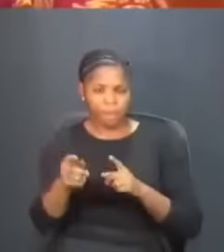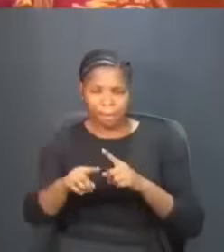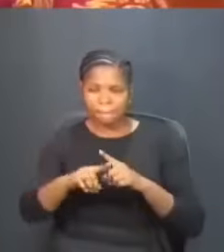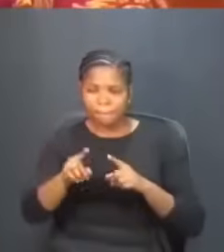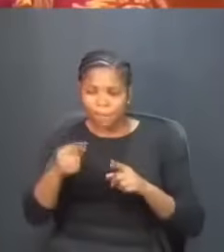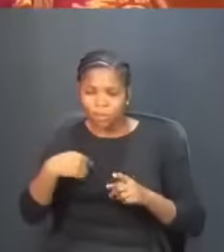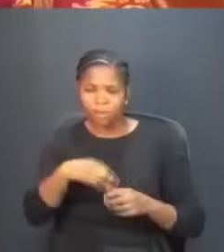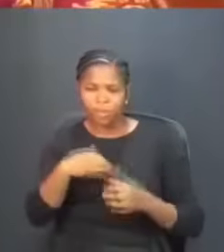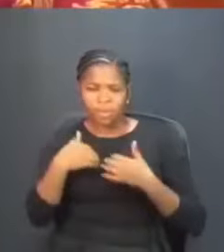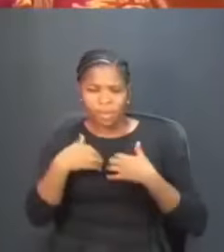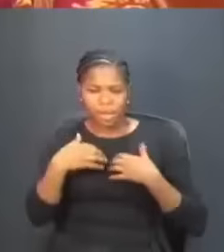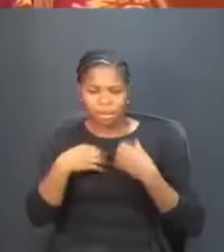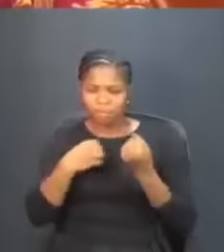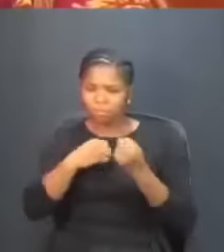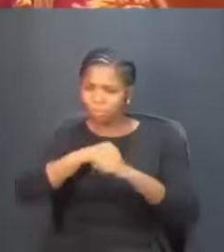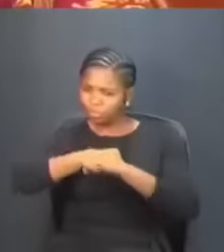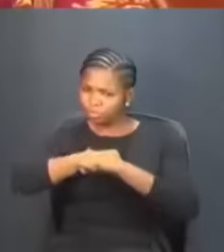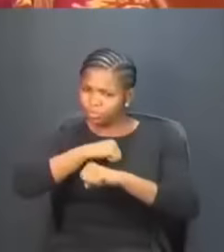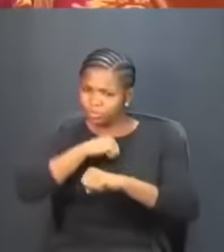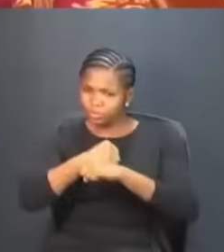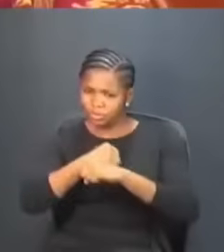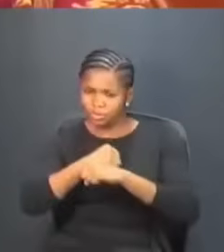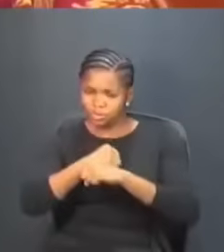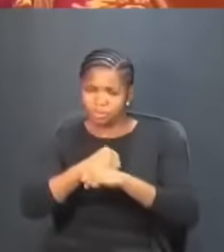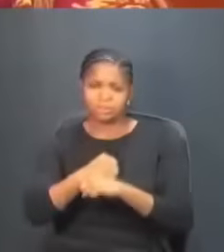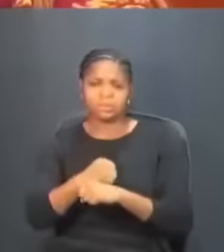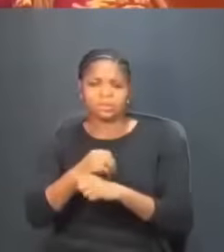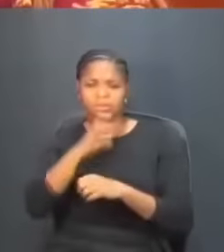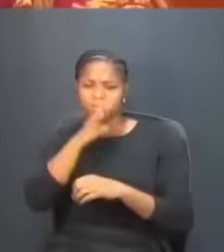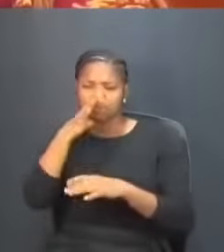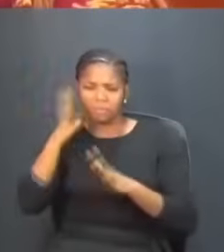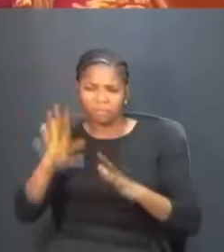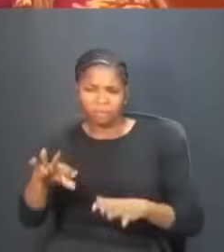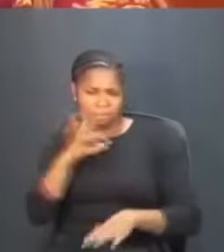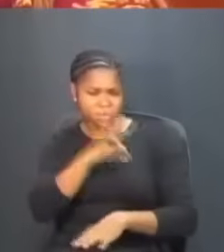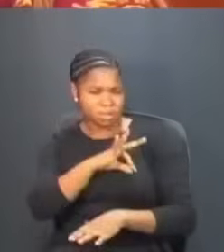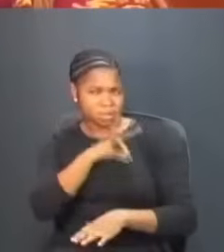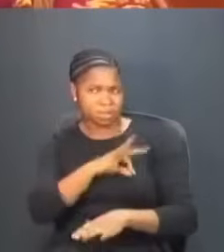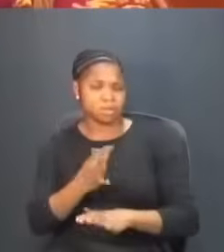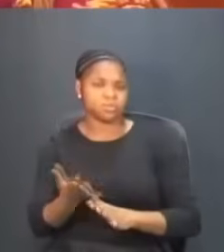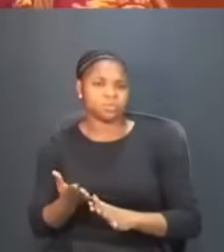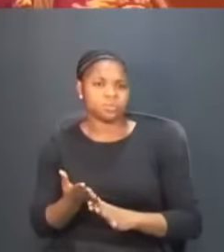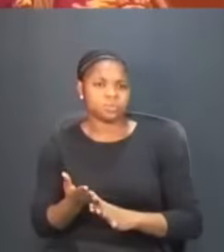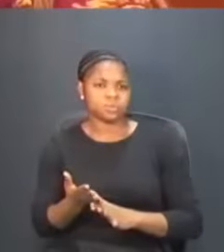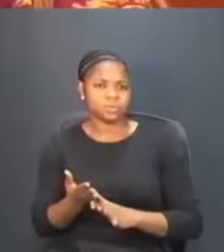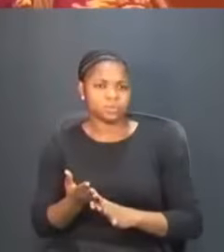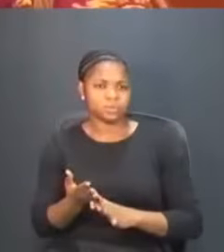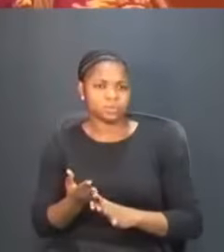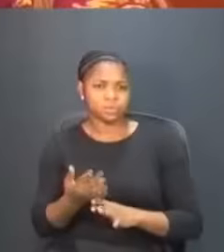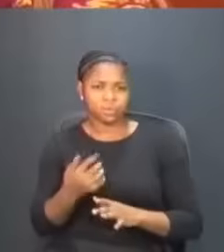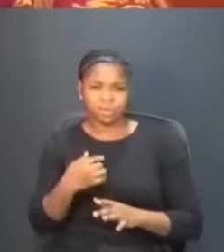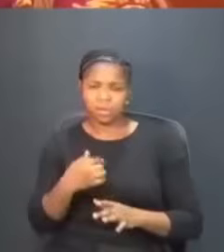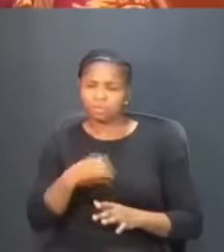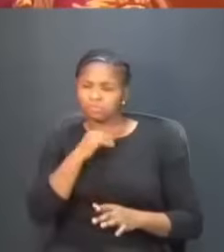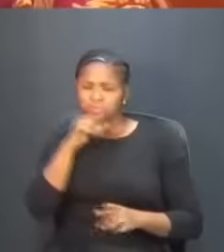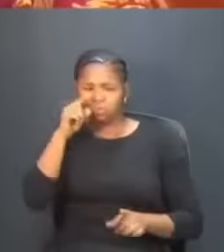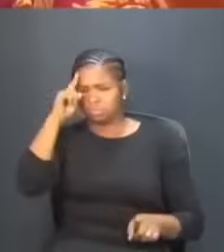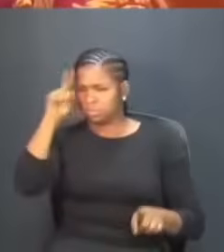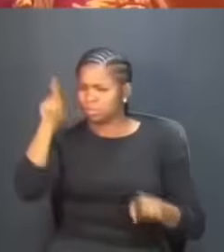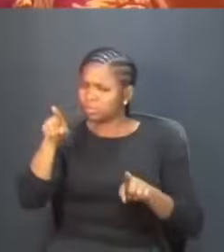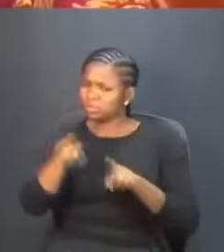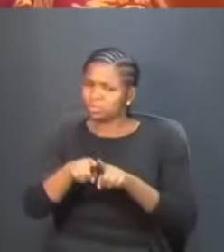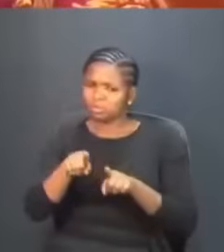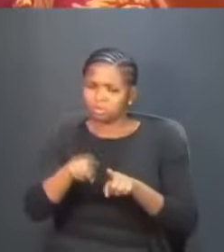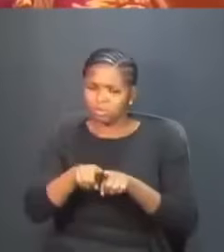protect the interest, the investment of these farmers. And that is why I disagree with the doomsayers when they talk about food insecurity and the rest of them